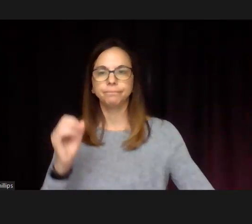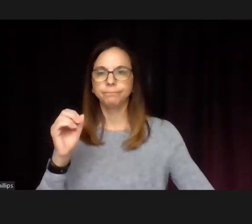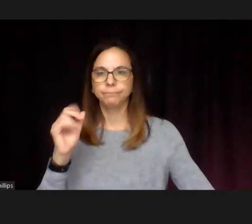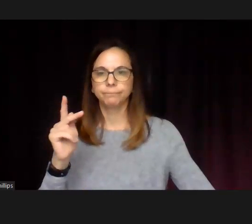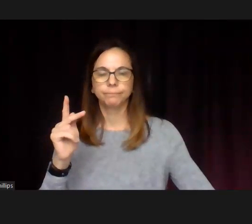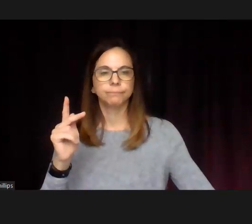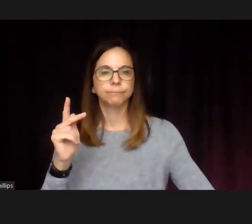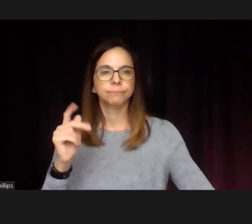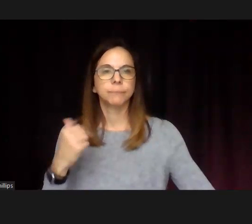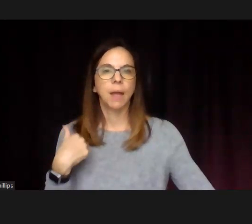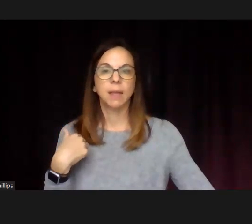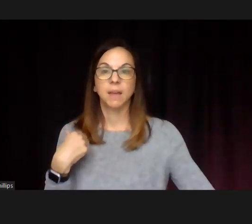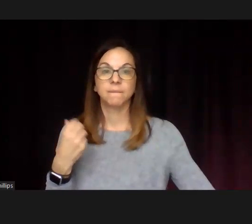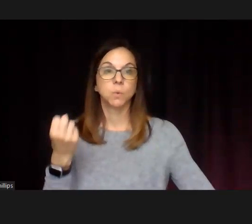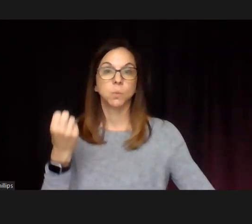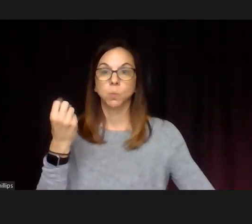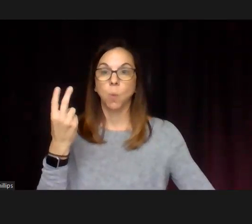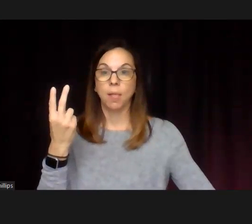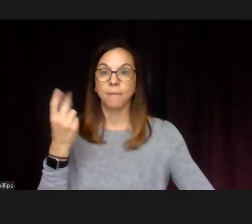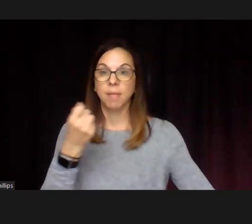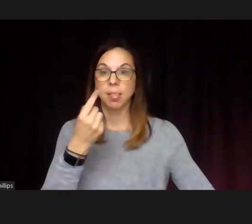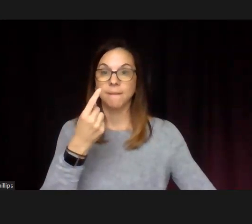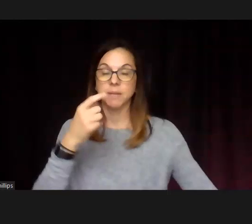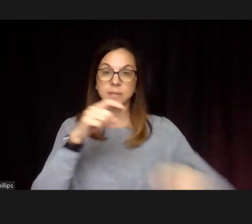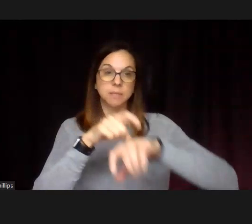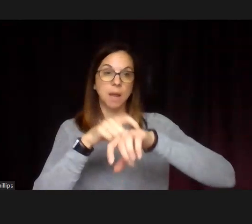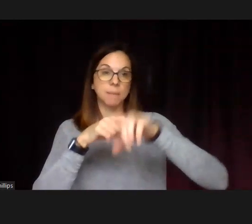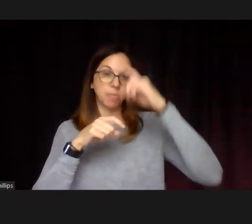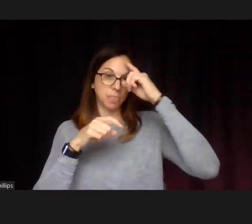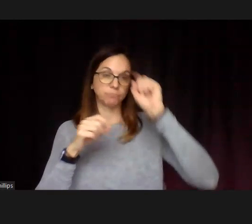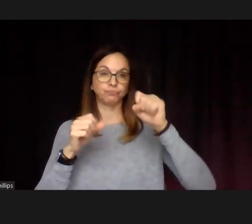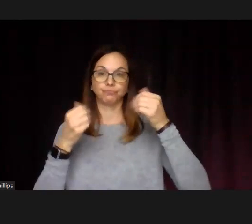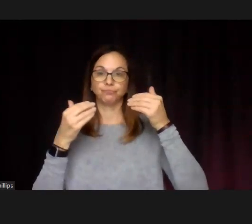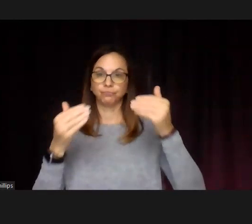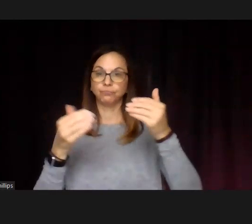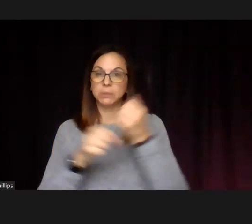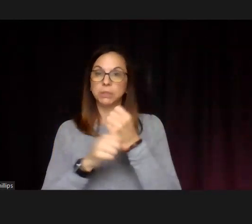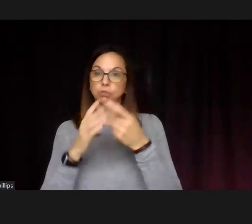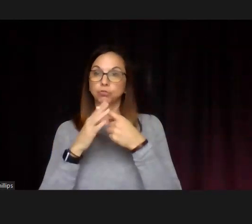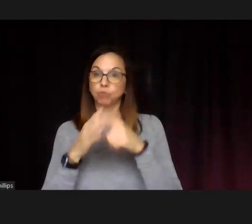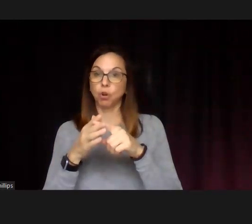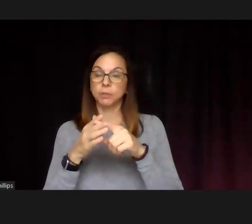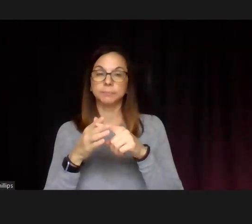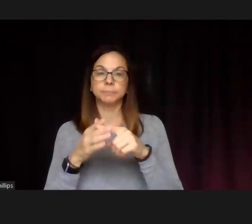Okay, well, I've got 12:11, so I think that we should go ahead and get started here.